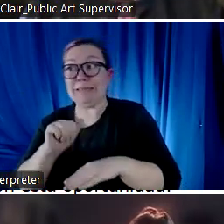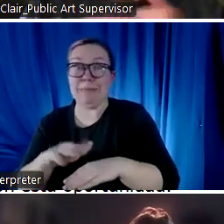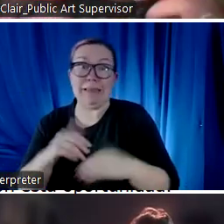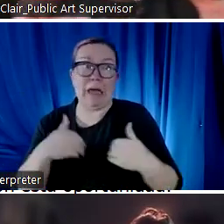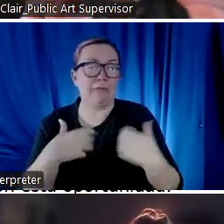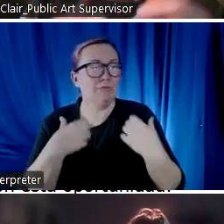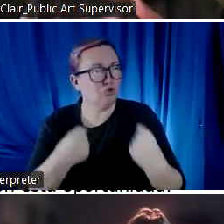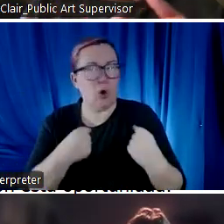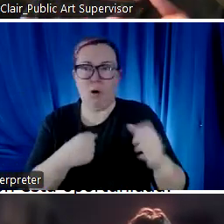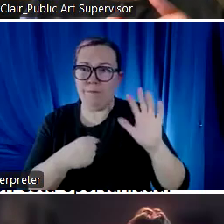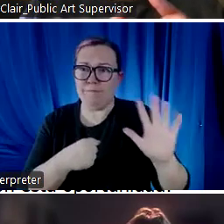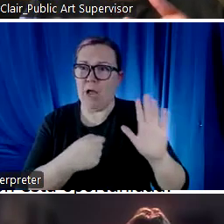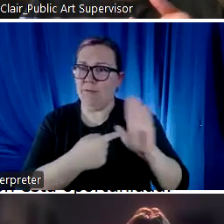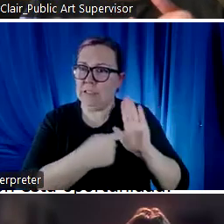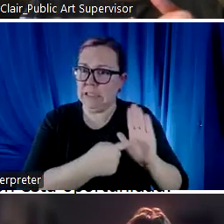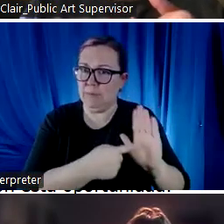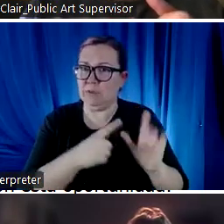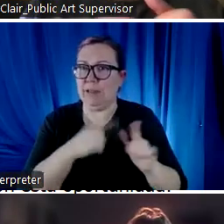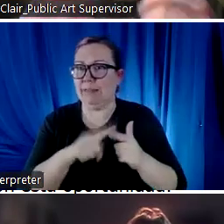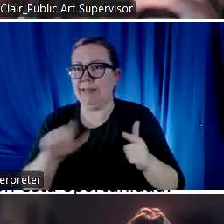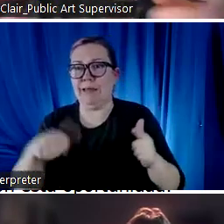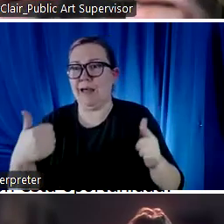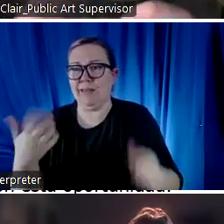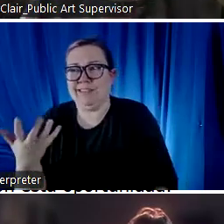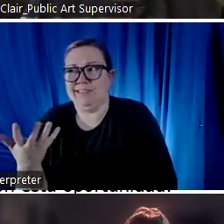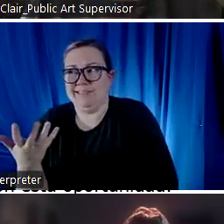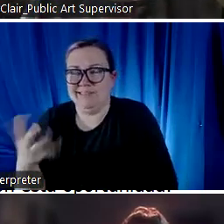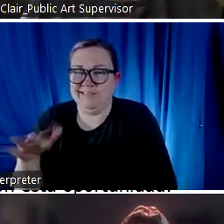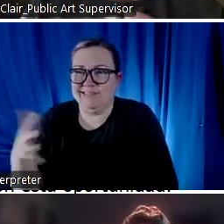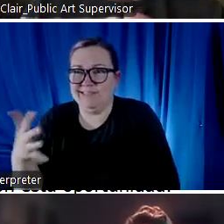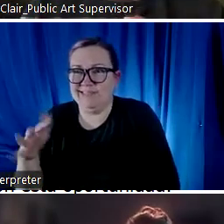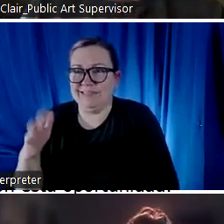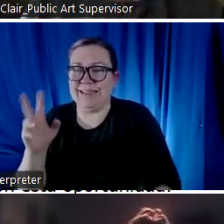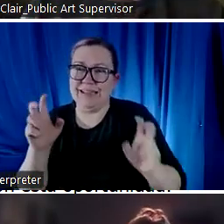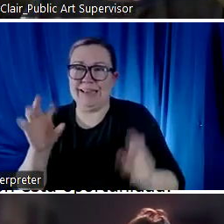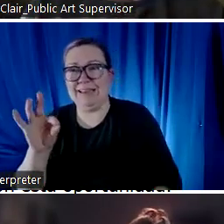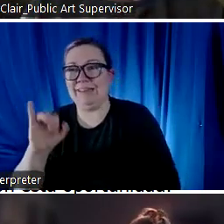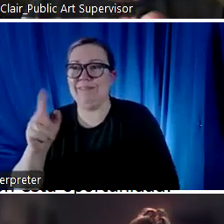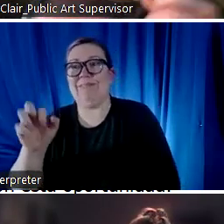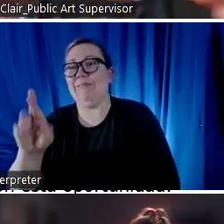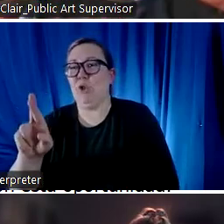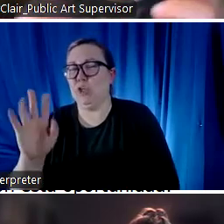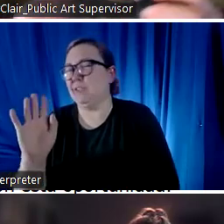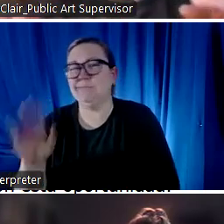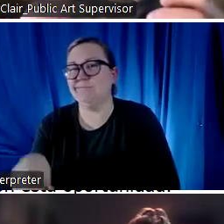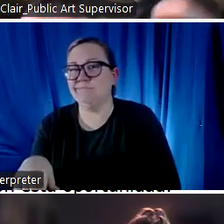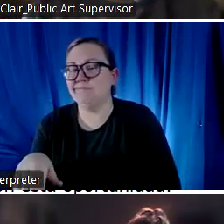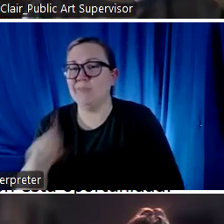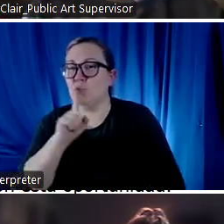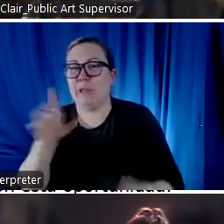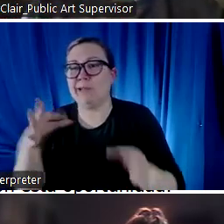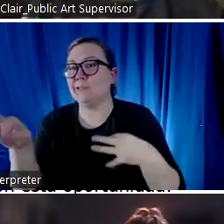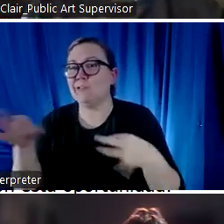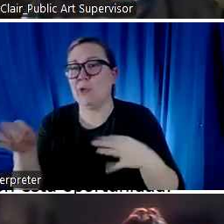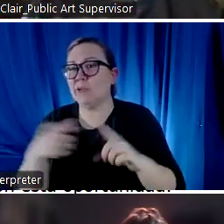art examples, and then include, kind of use fillers for those remaining images, and that really detracts from the